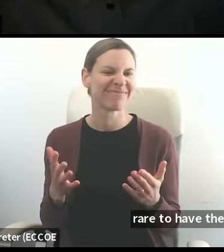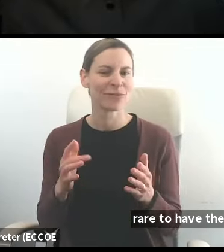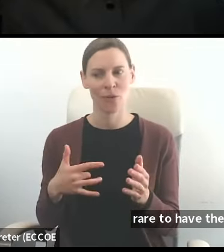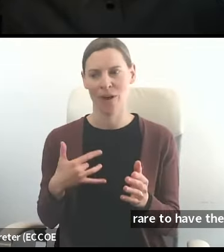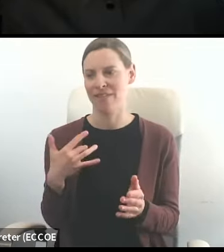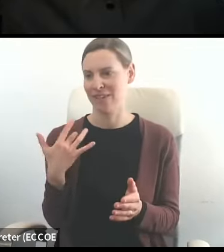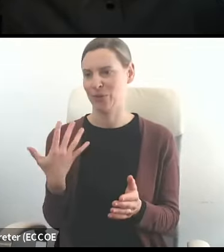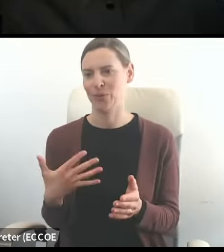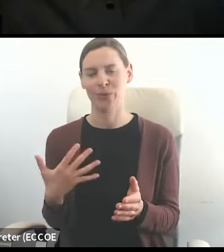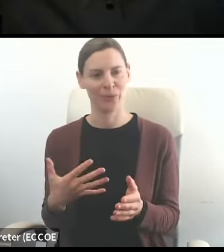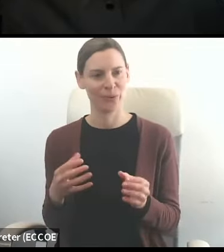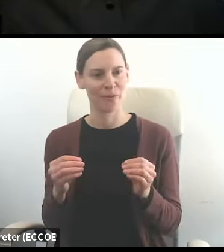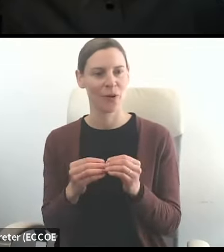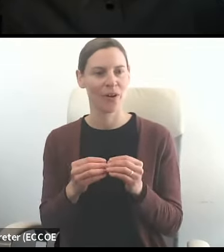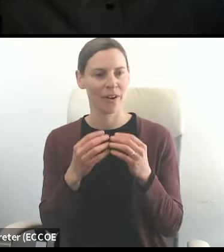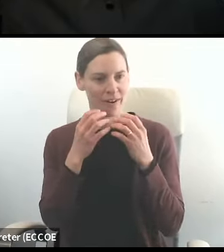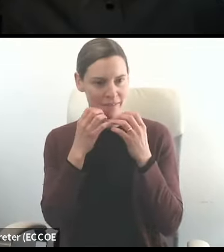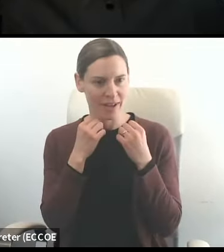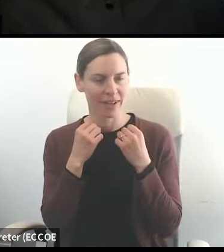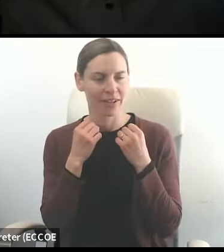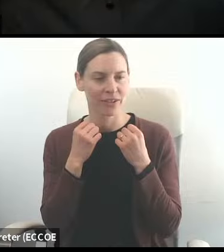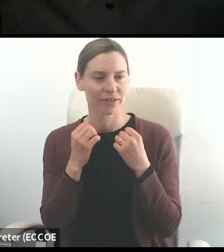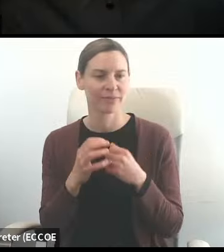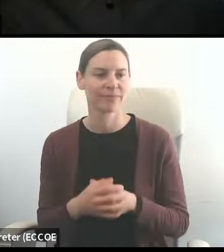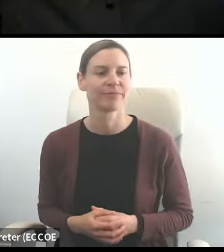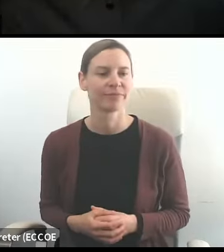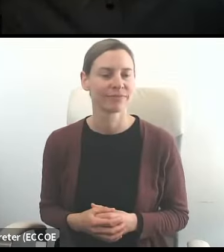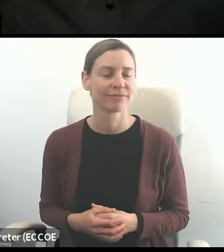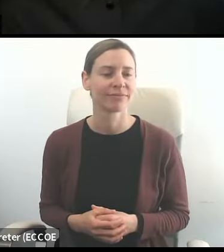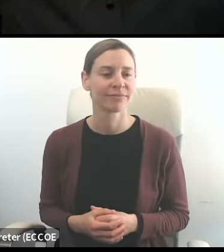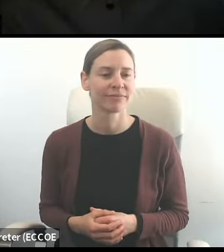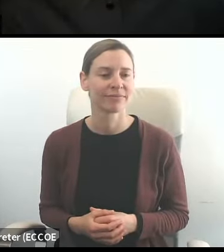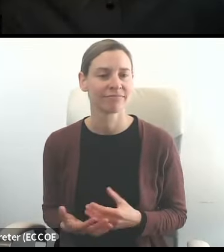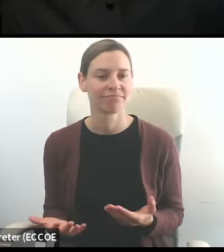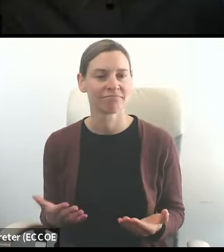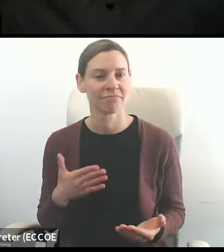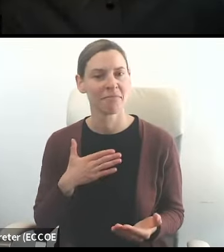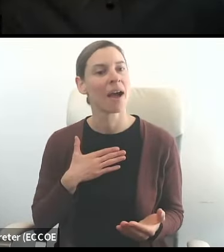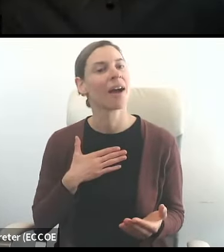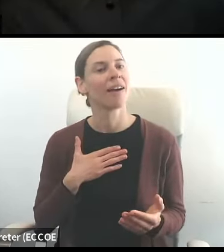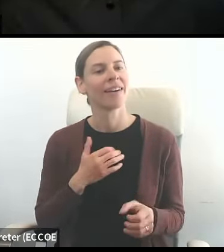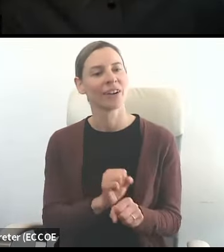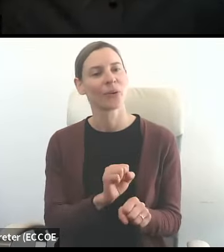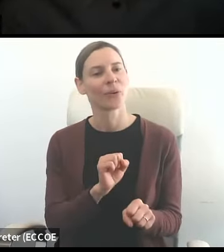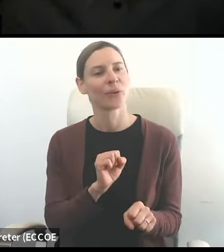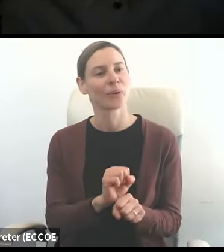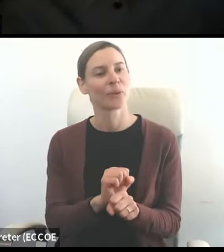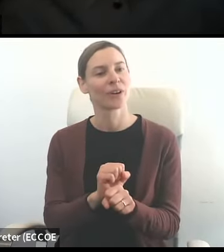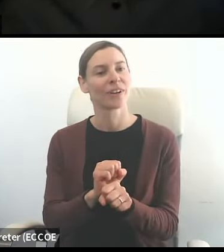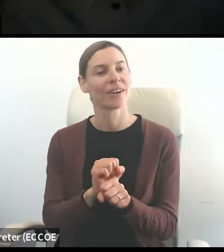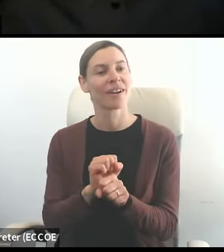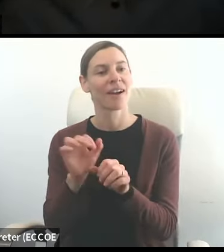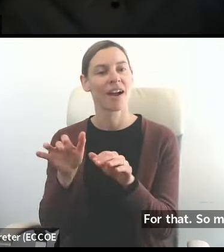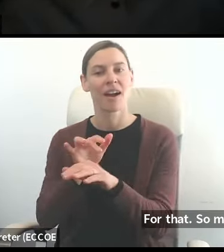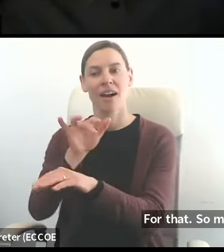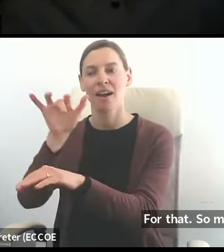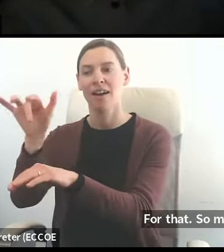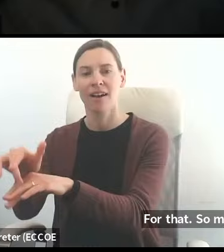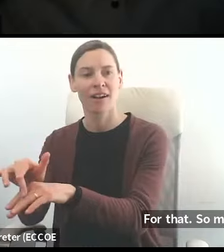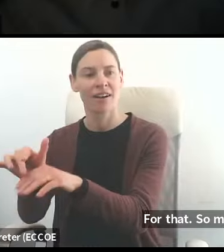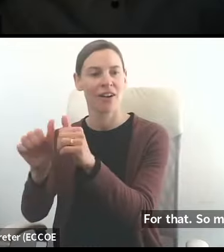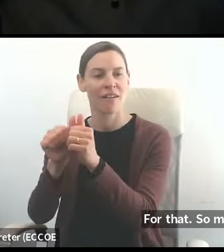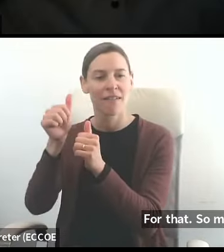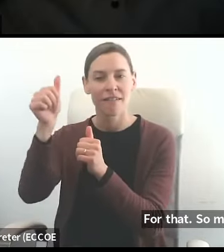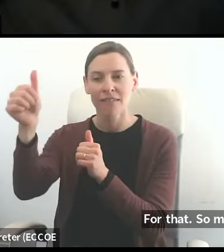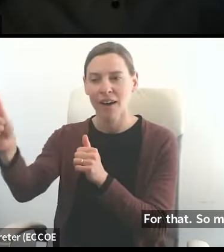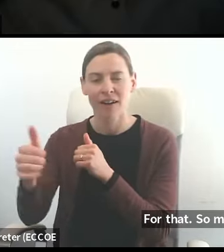for that. So my word reached the further places, the people in that